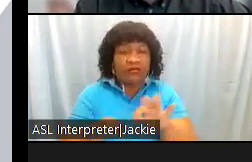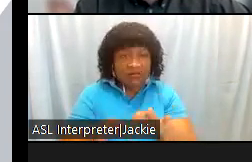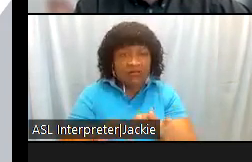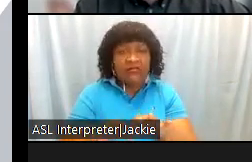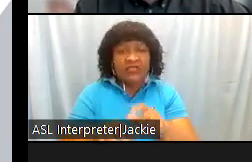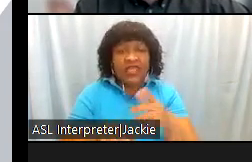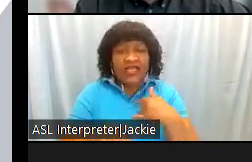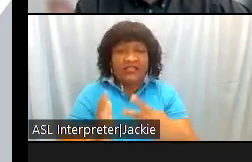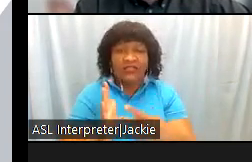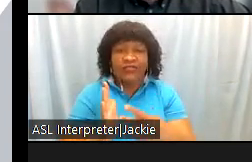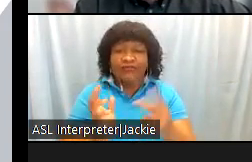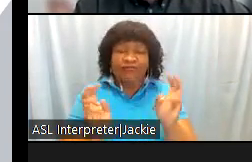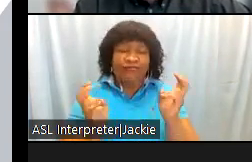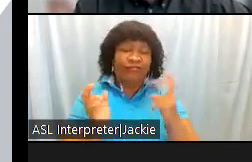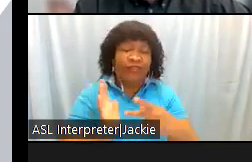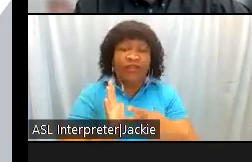those double